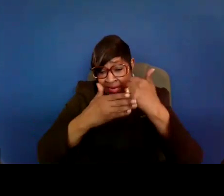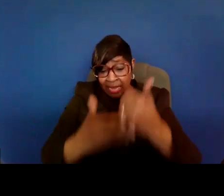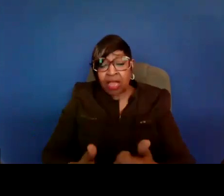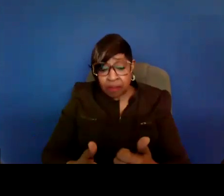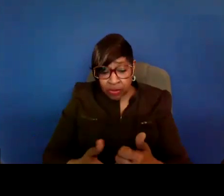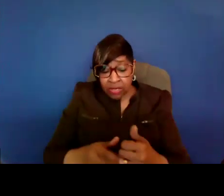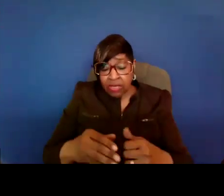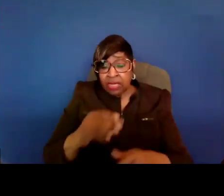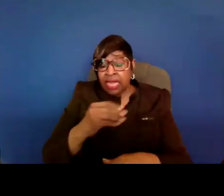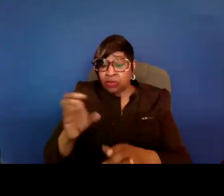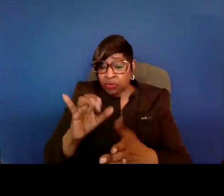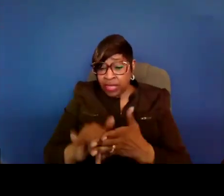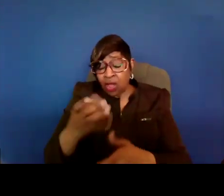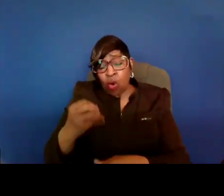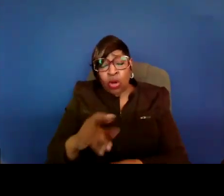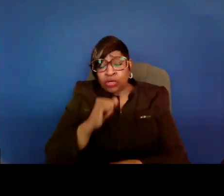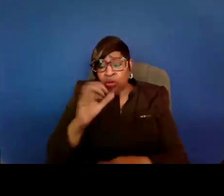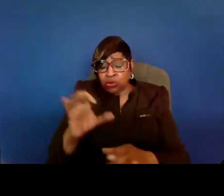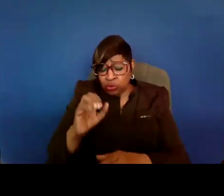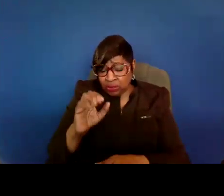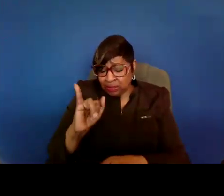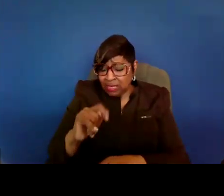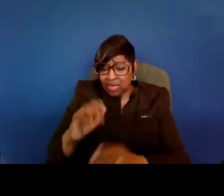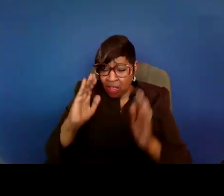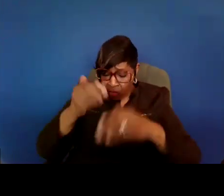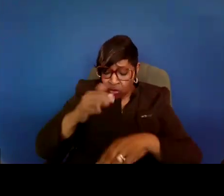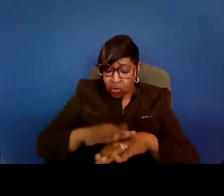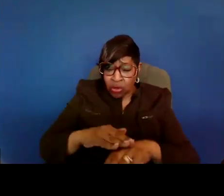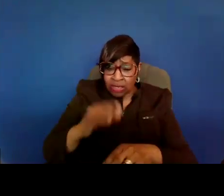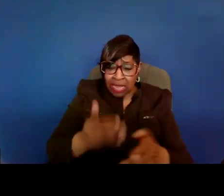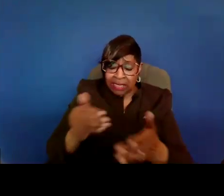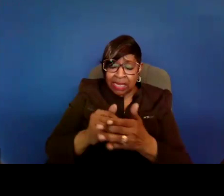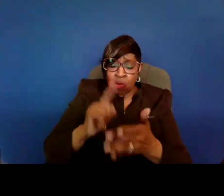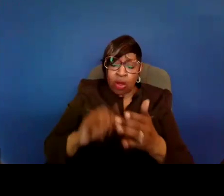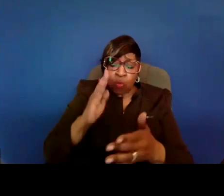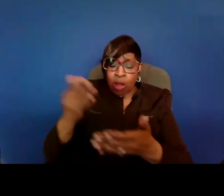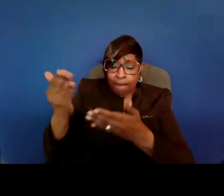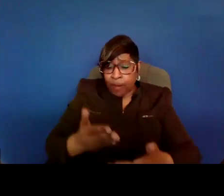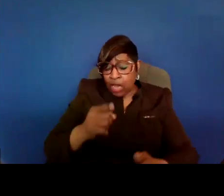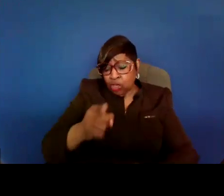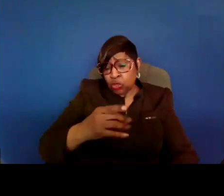do that, or don't do it. Focus on what is going to, again, bring you joy.